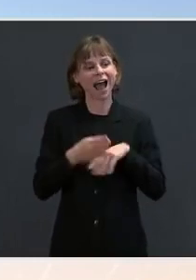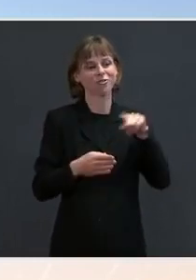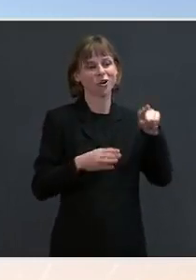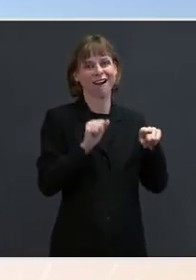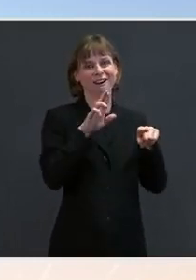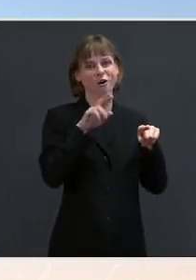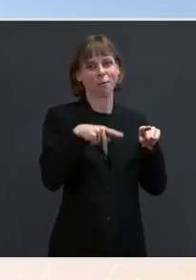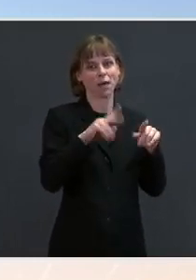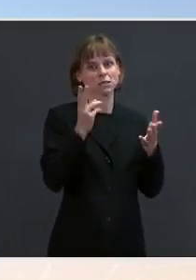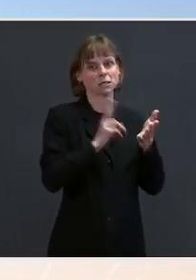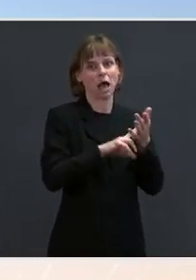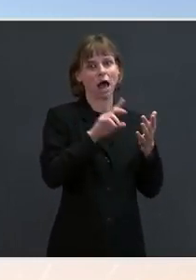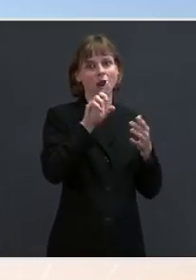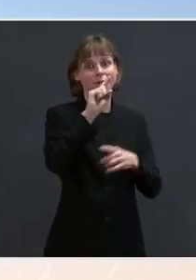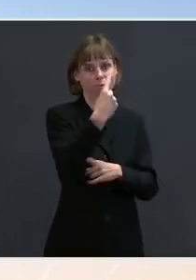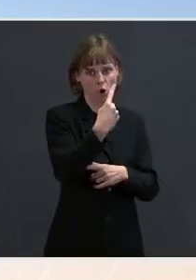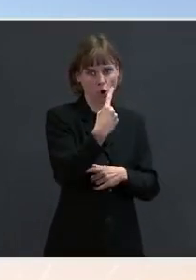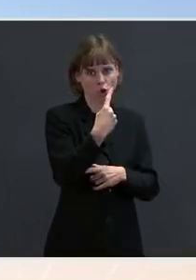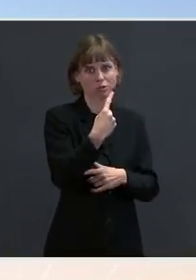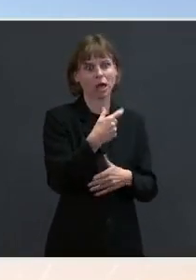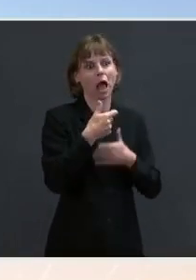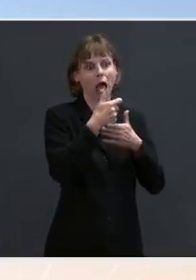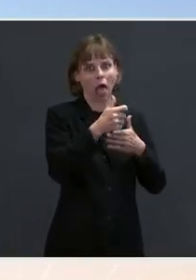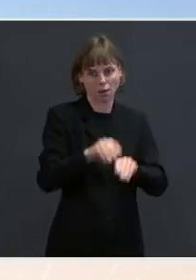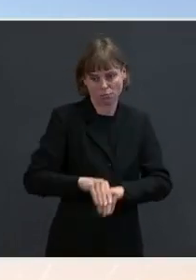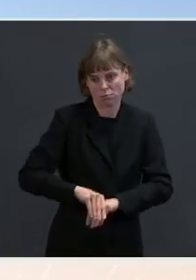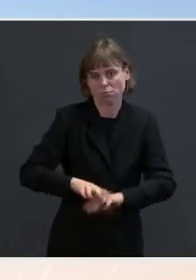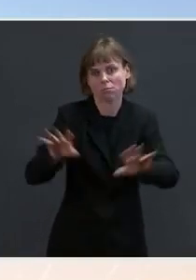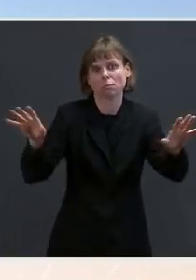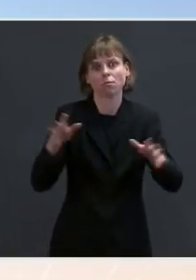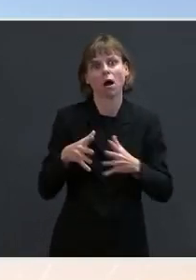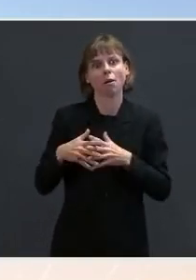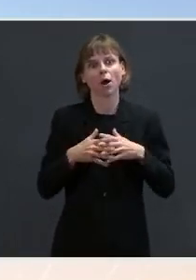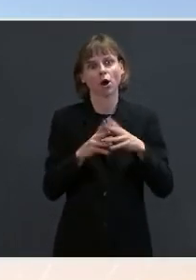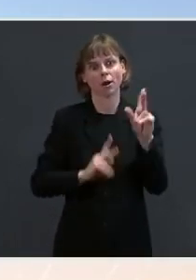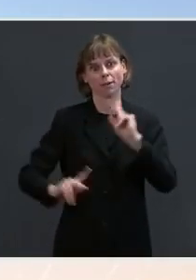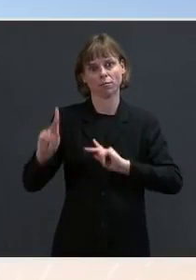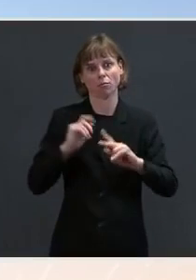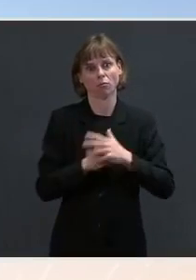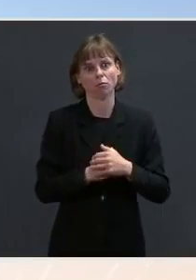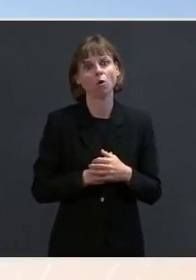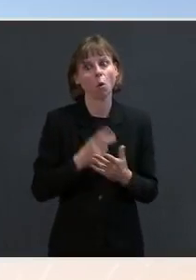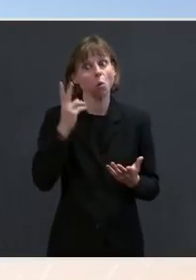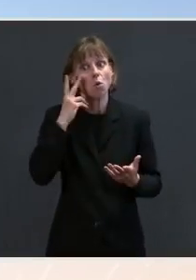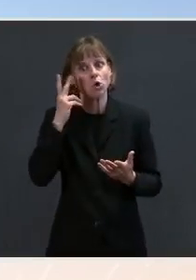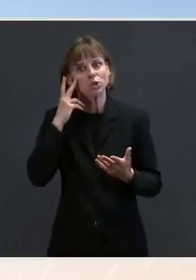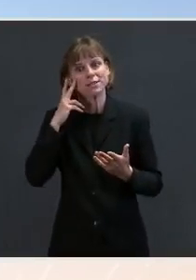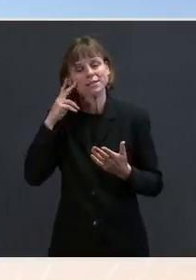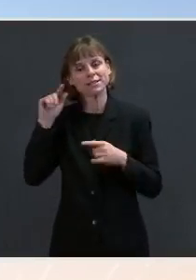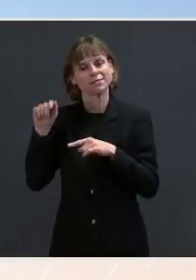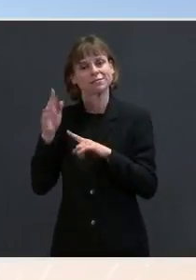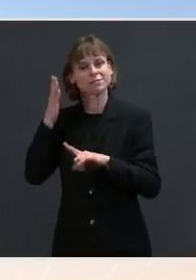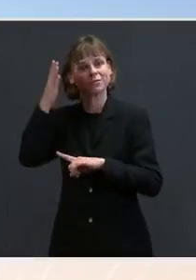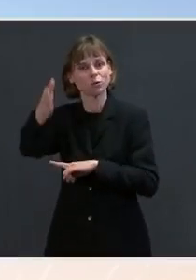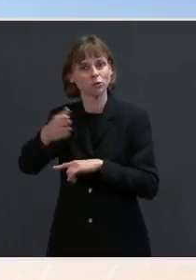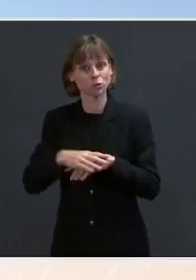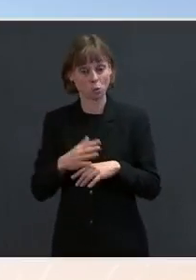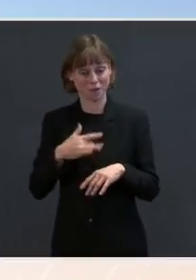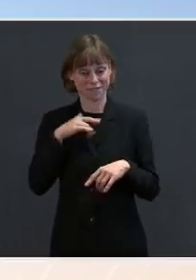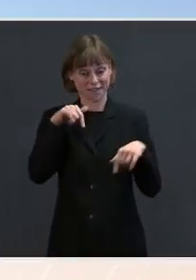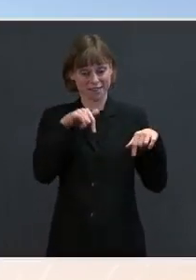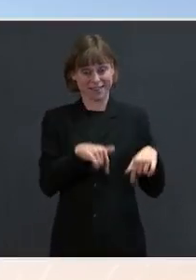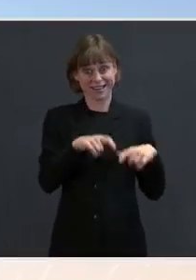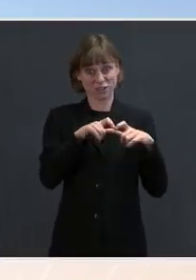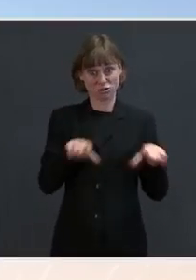the American people. So we'll see what it looks like at that point in time. Obviously, we feel these checks and the components in